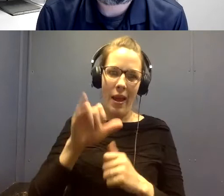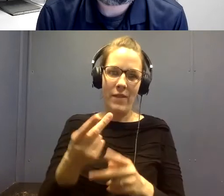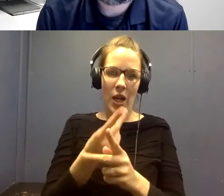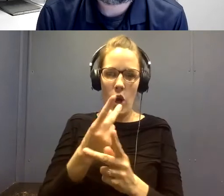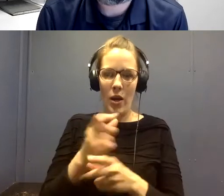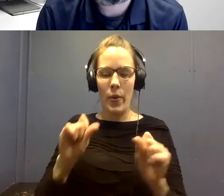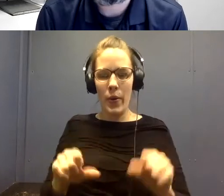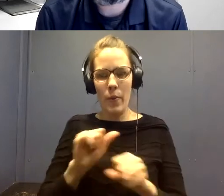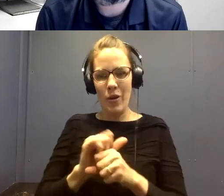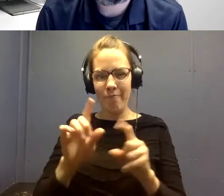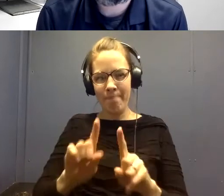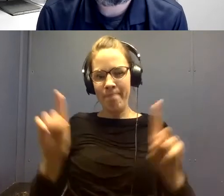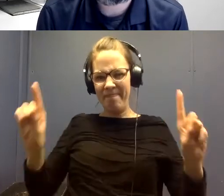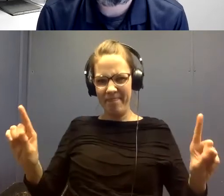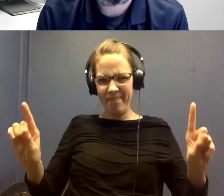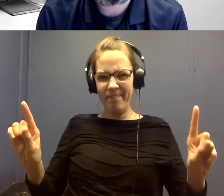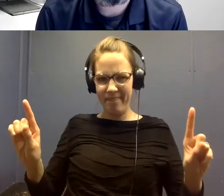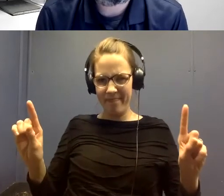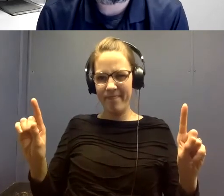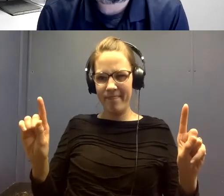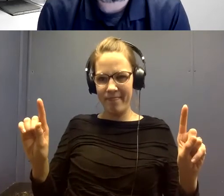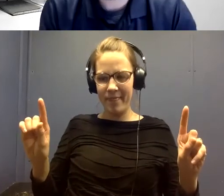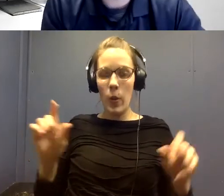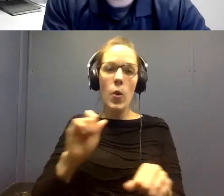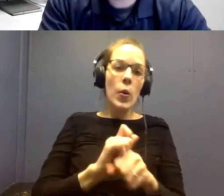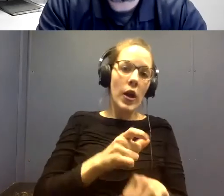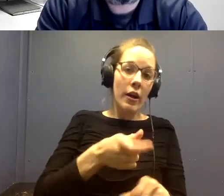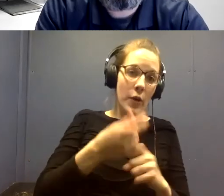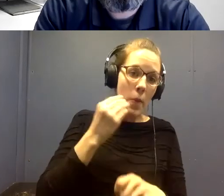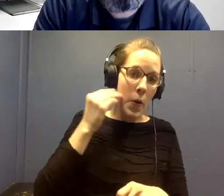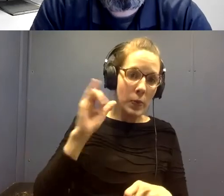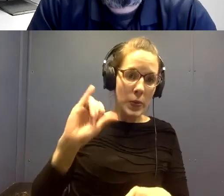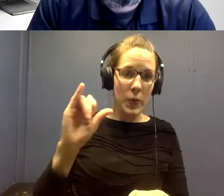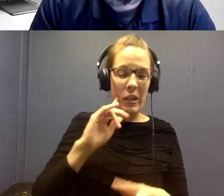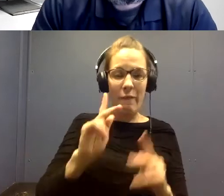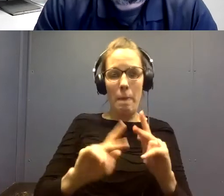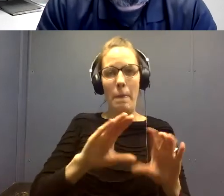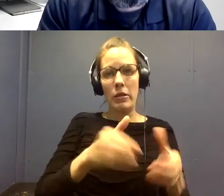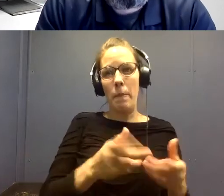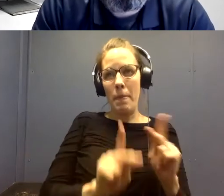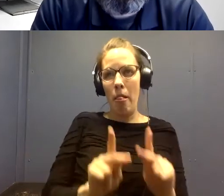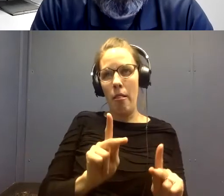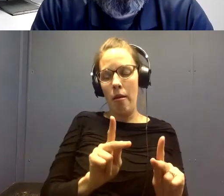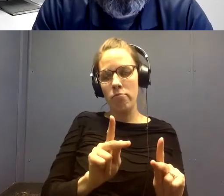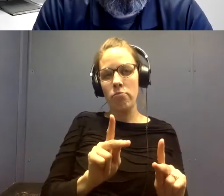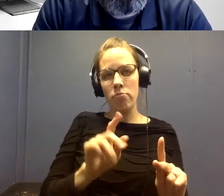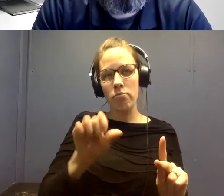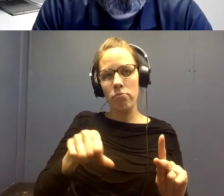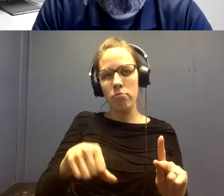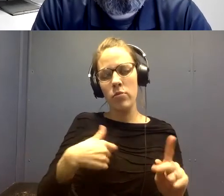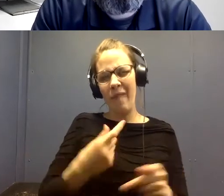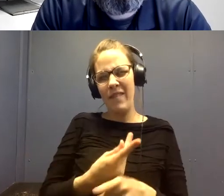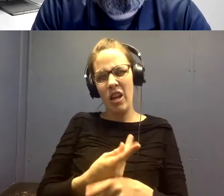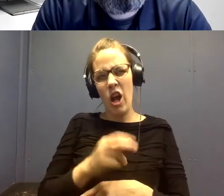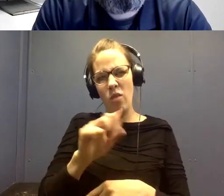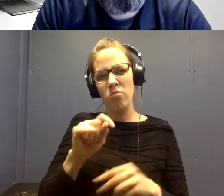work. Similar comment on the work from home. We've got a population that certainly we've figured out that